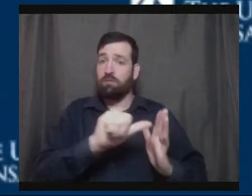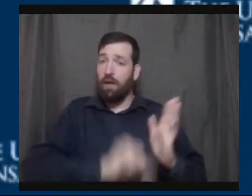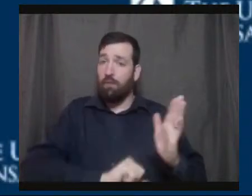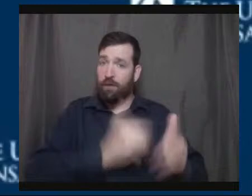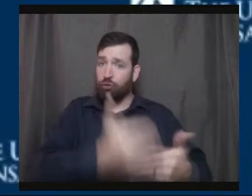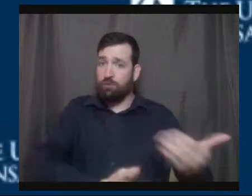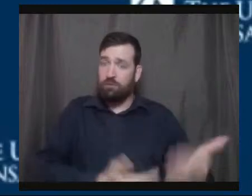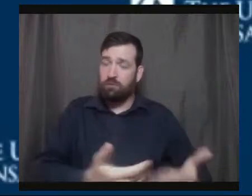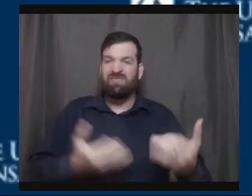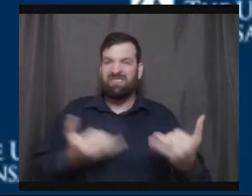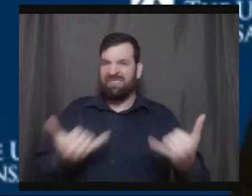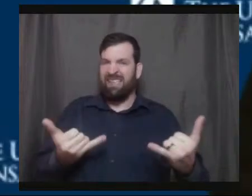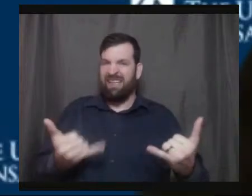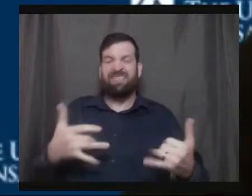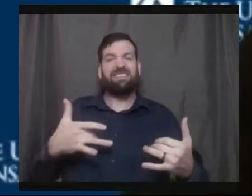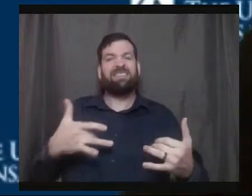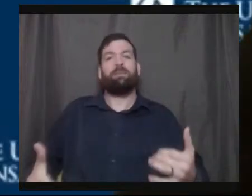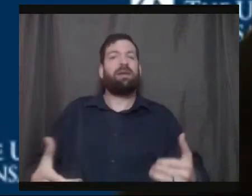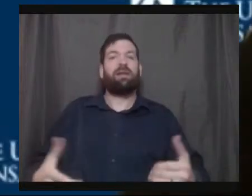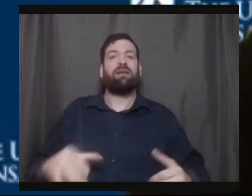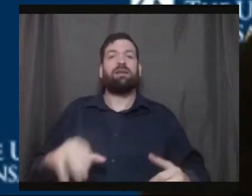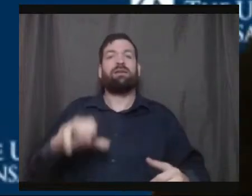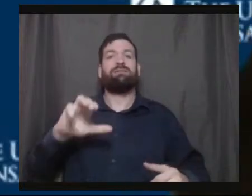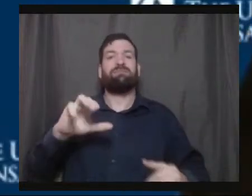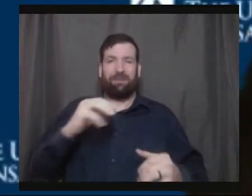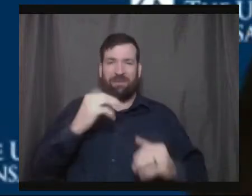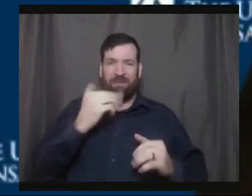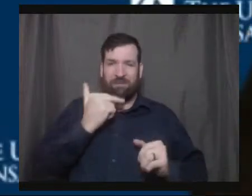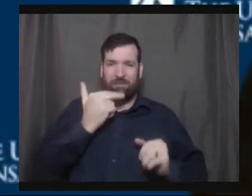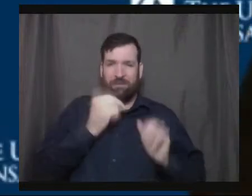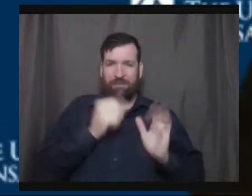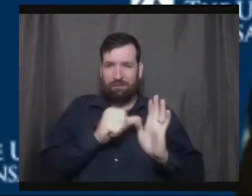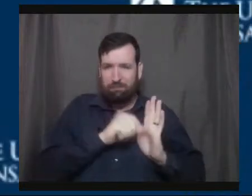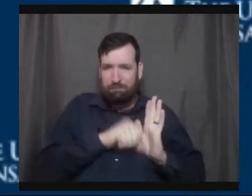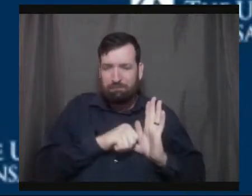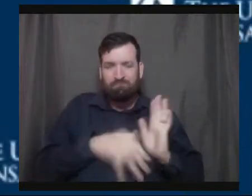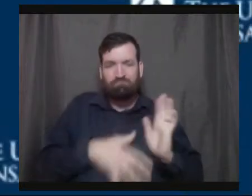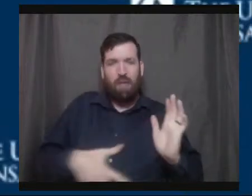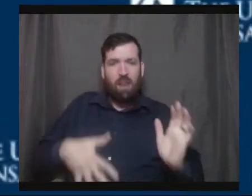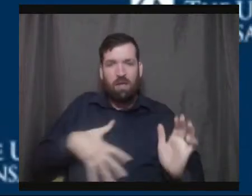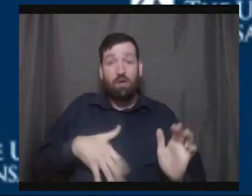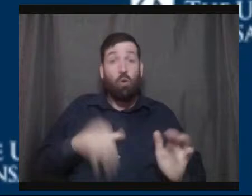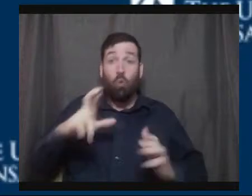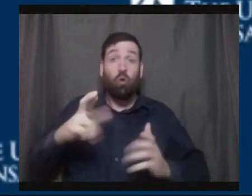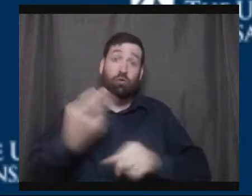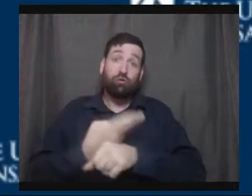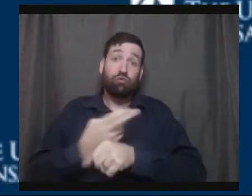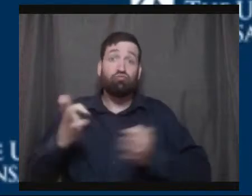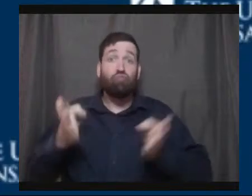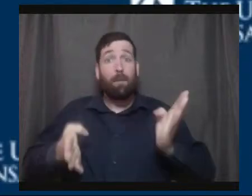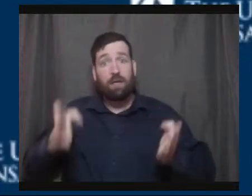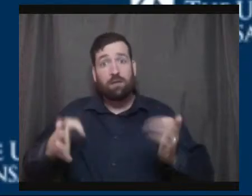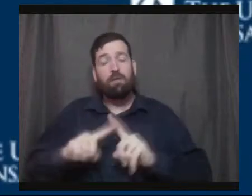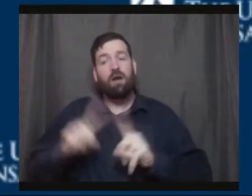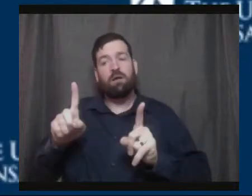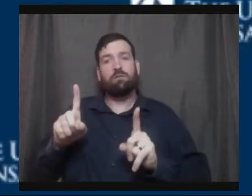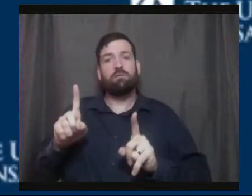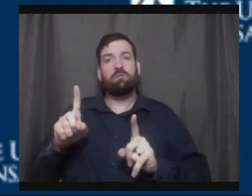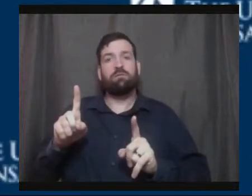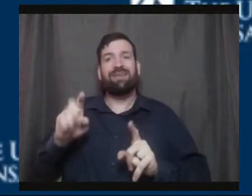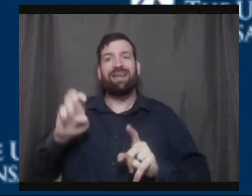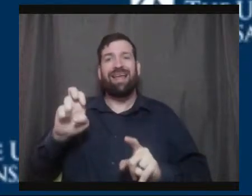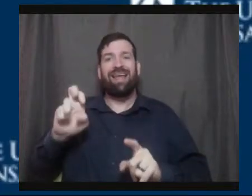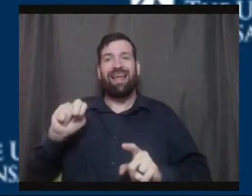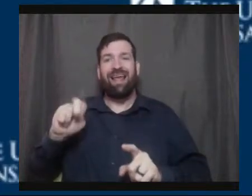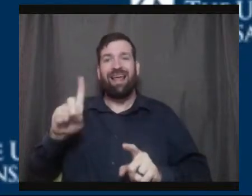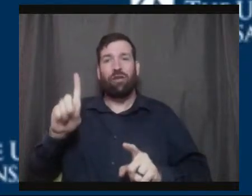are mainly done laparoscopically, small incisions on the belly cavity, or robotically as well, but there are endoscopic, meaning through